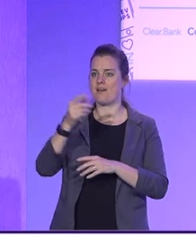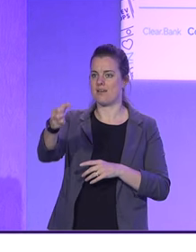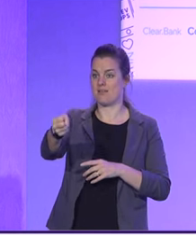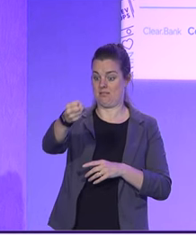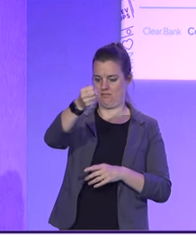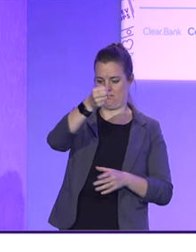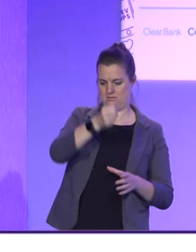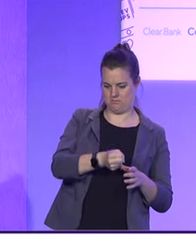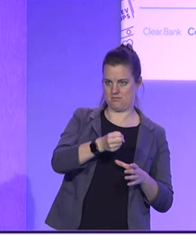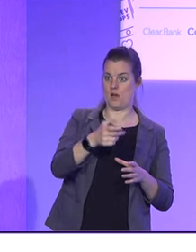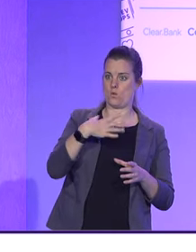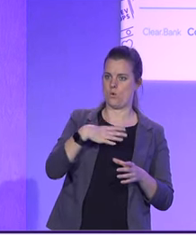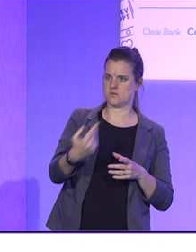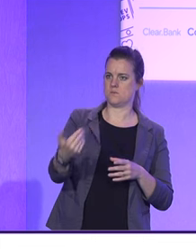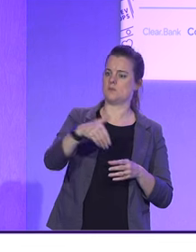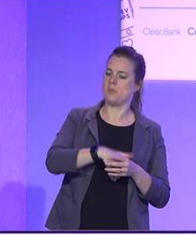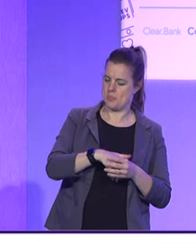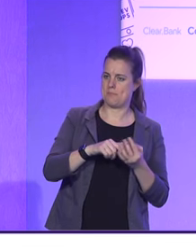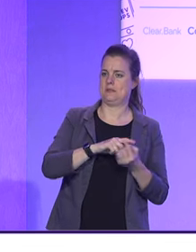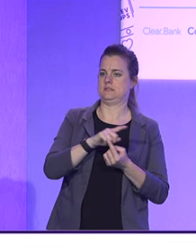of our meetings, like,